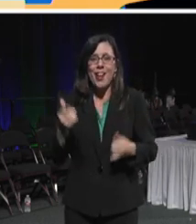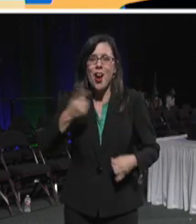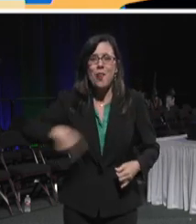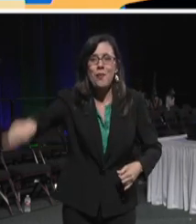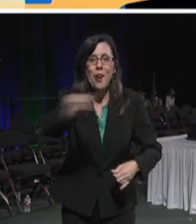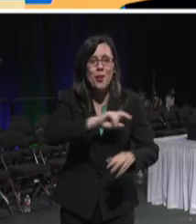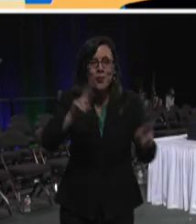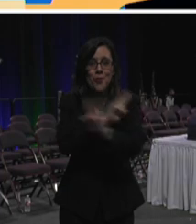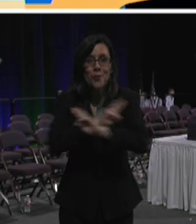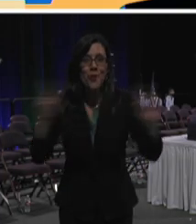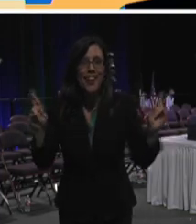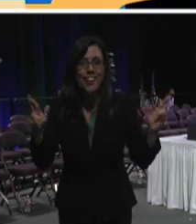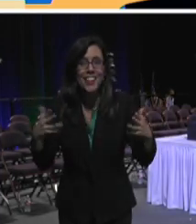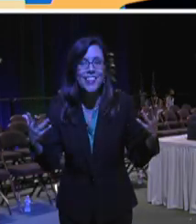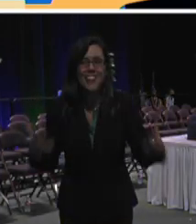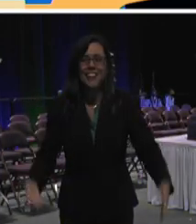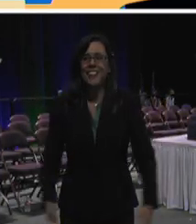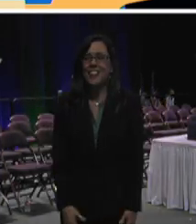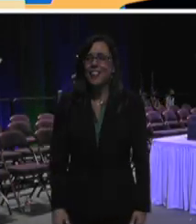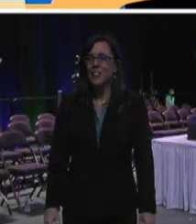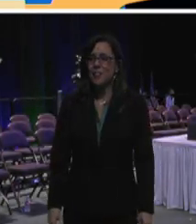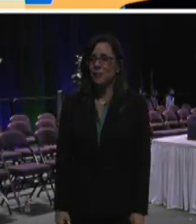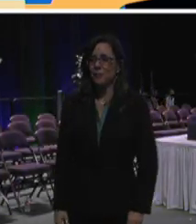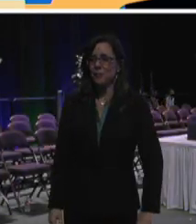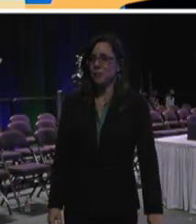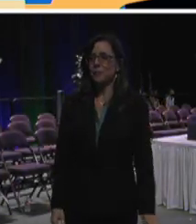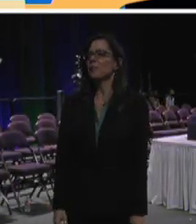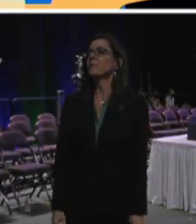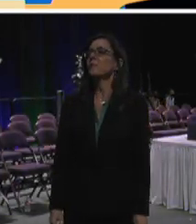are you ready?